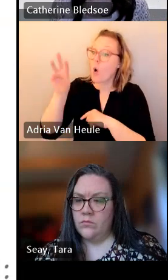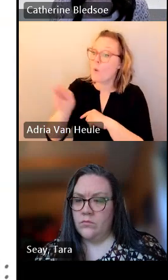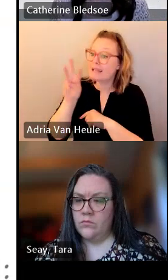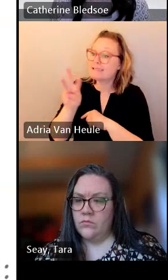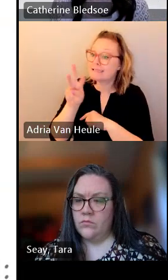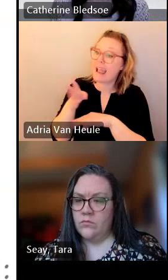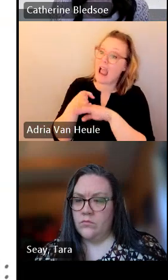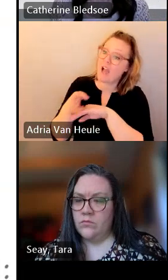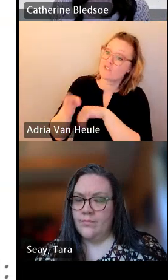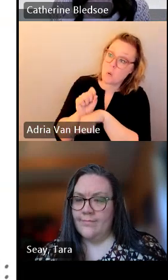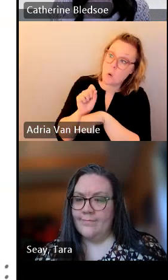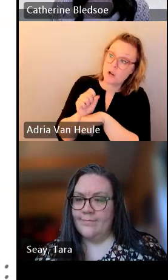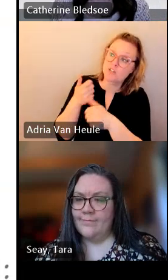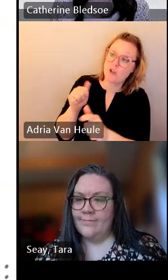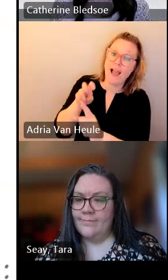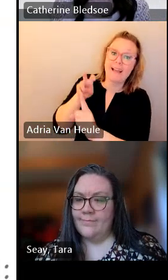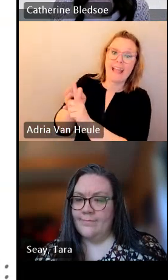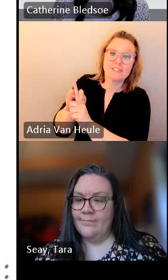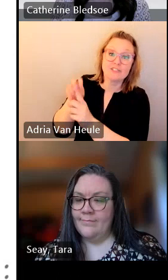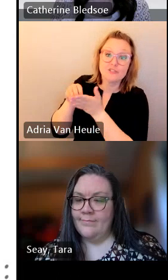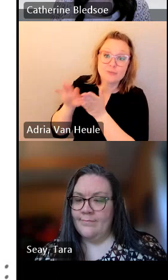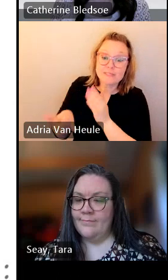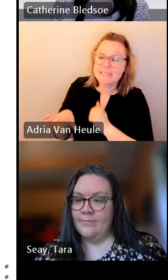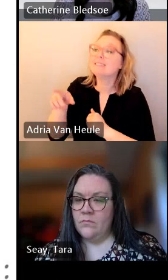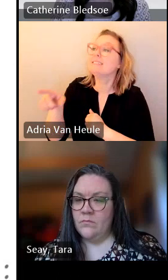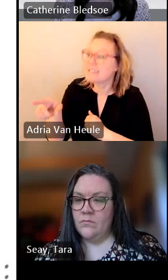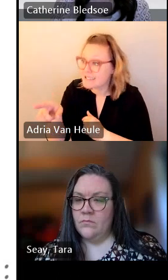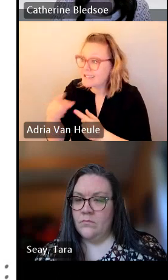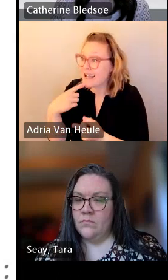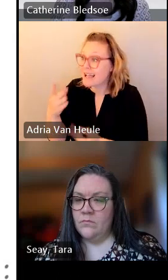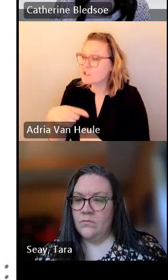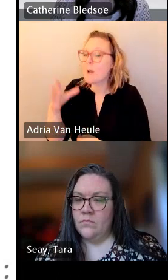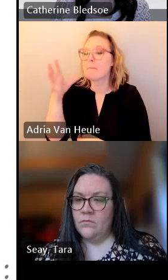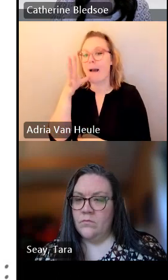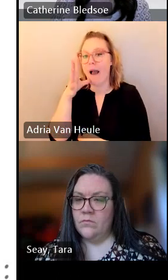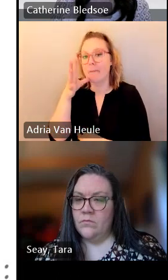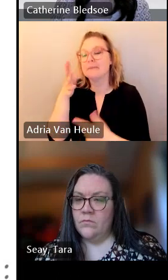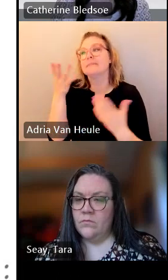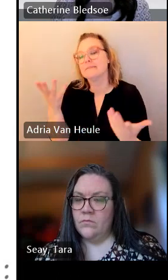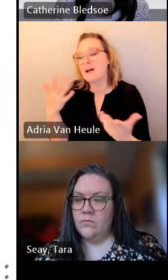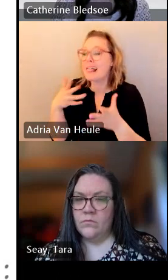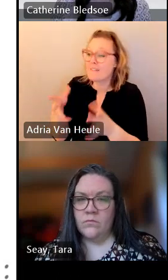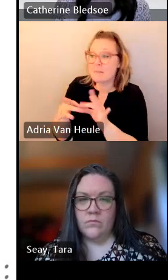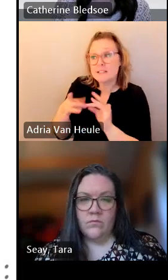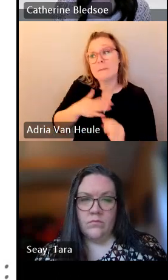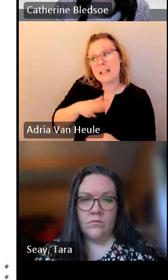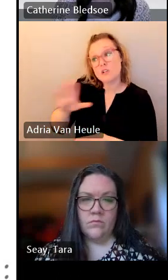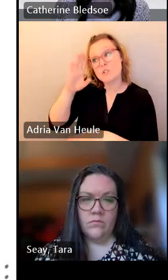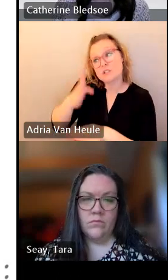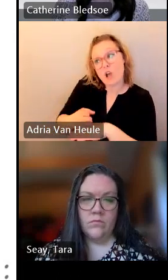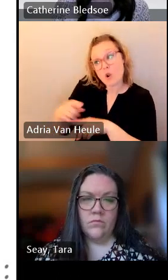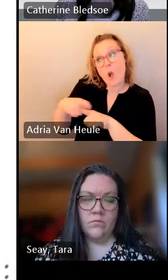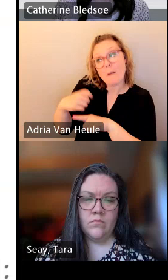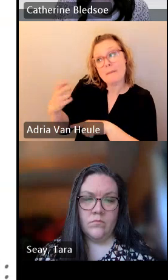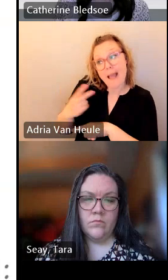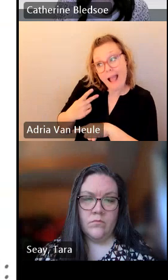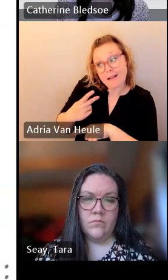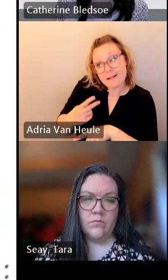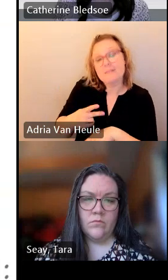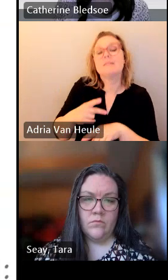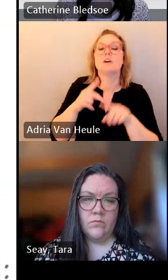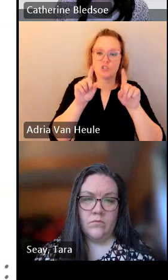hours, thinking maybe I'll get the student then. And I get mom and I leave a message to say, please have your son call me back. Here's our information. I do the survey